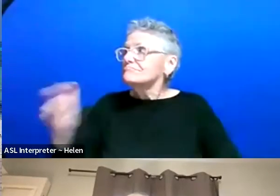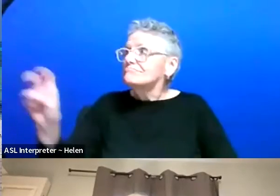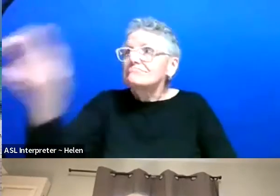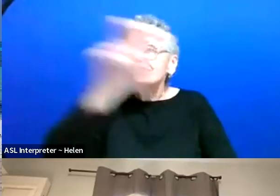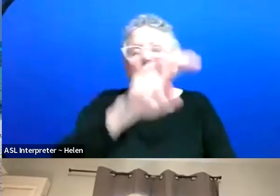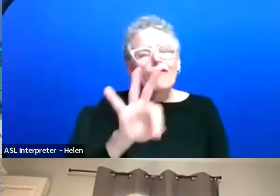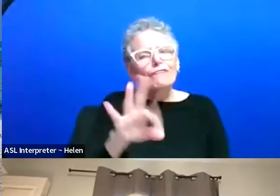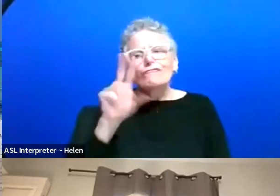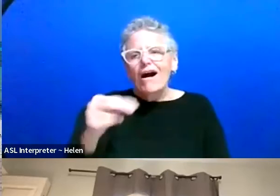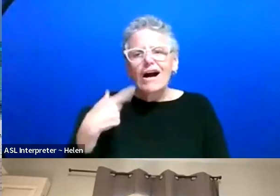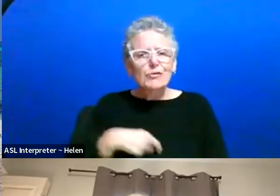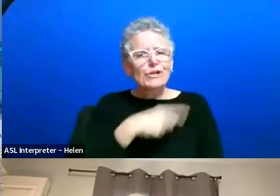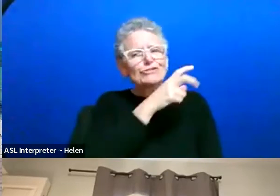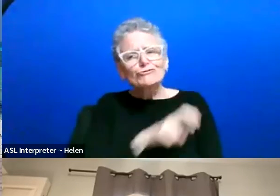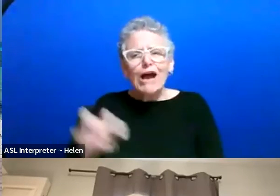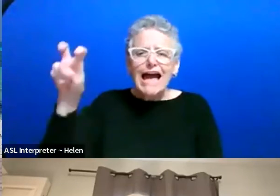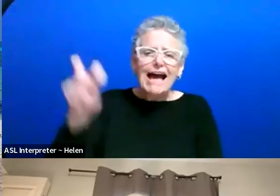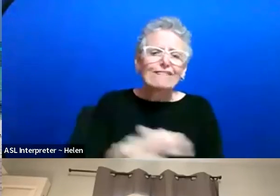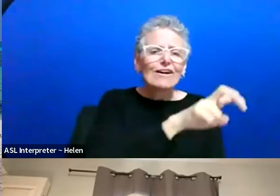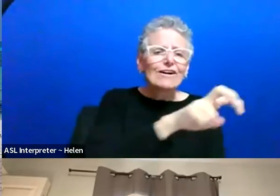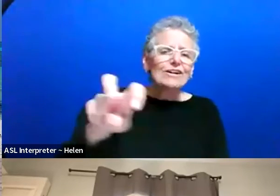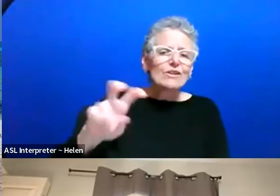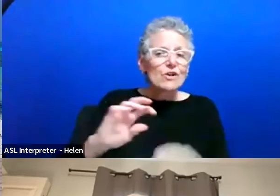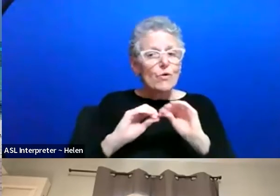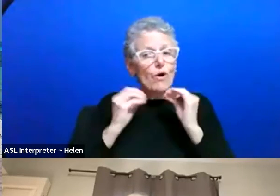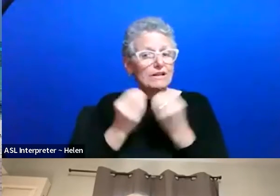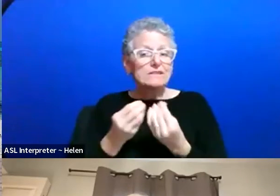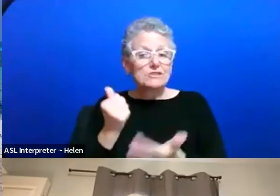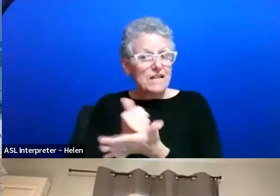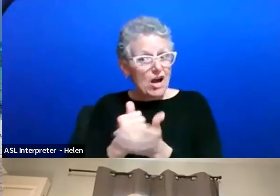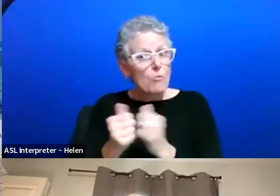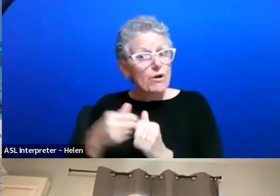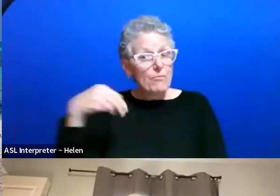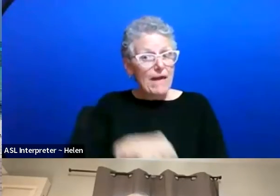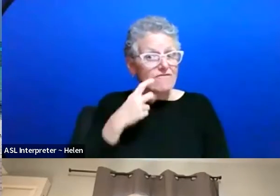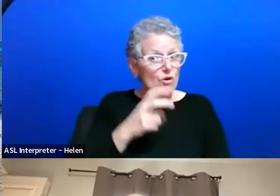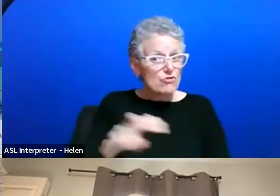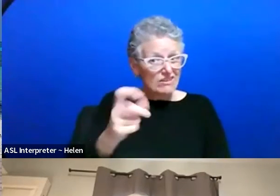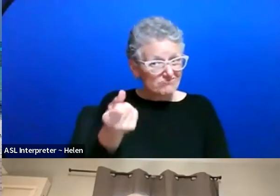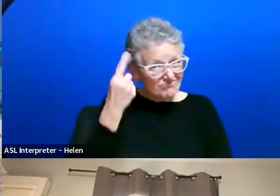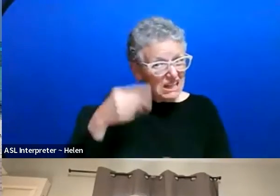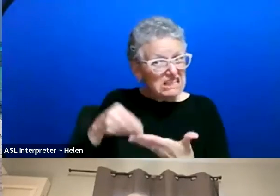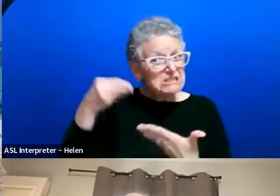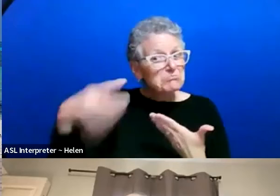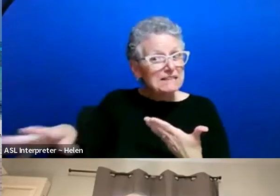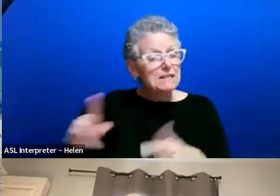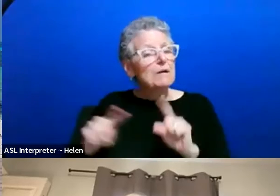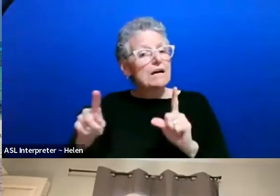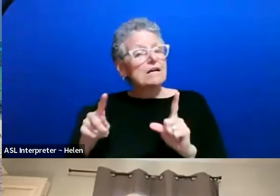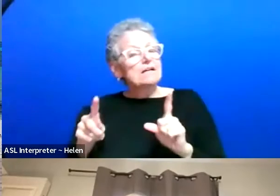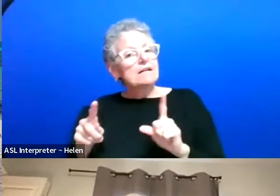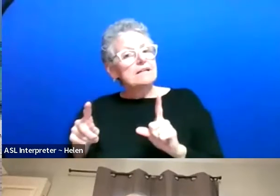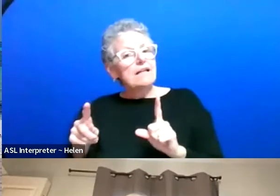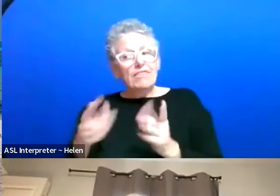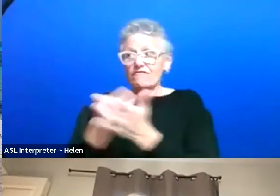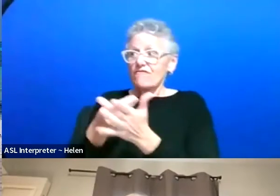because we get to travel, and organizations help a lot with traveling. Traveling is really expensive too, but with the funds